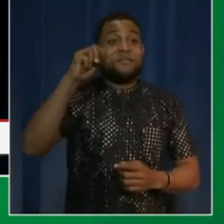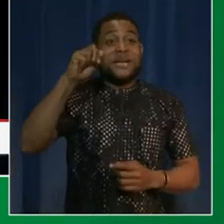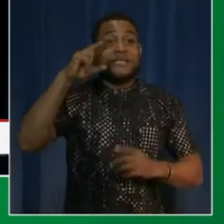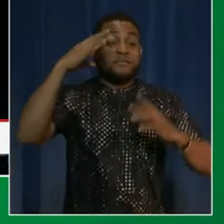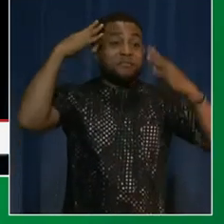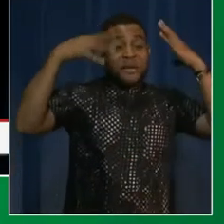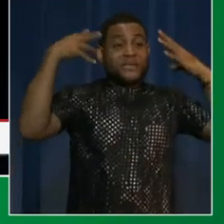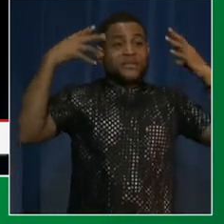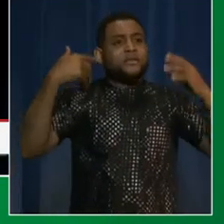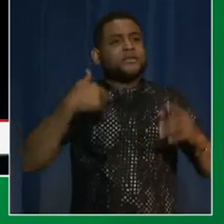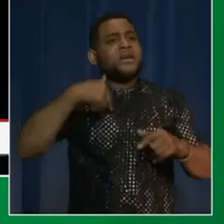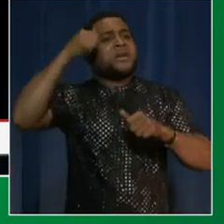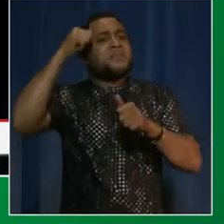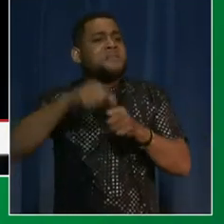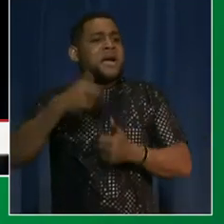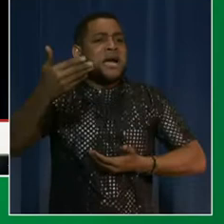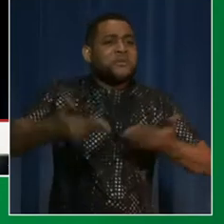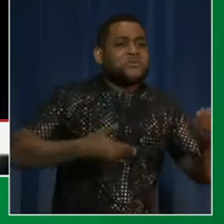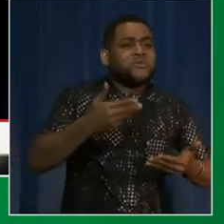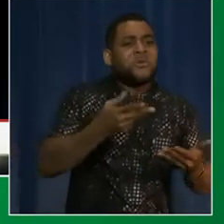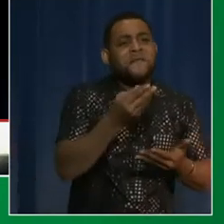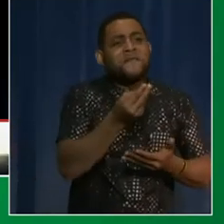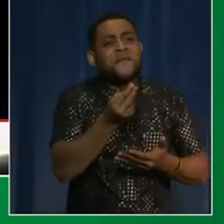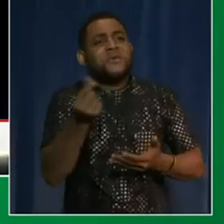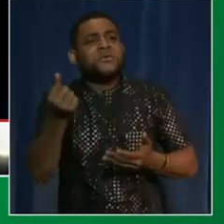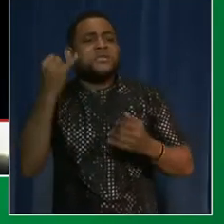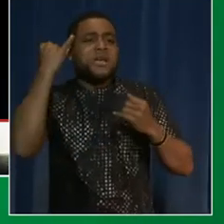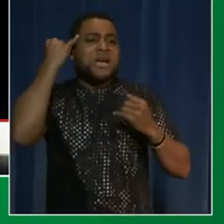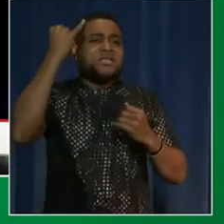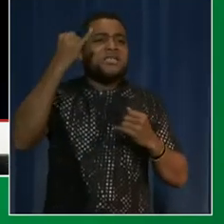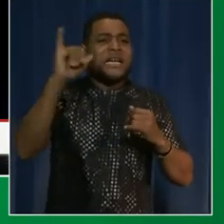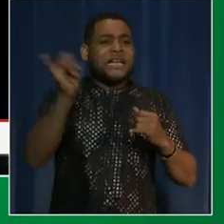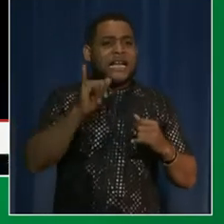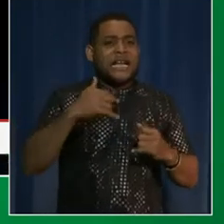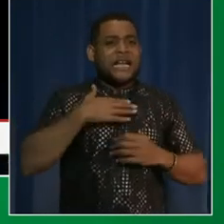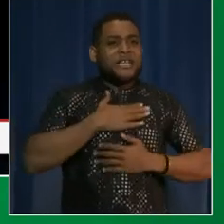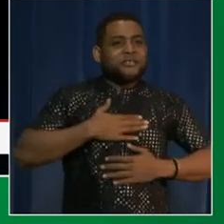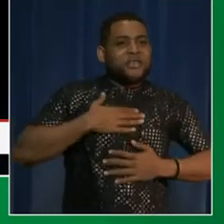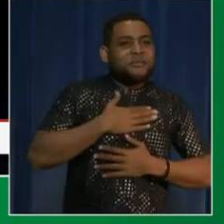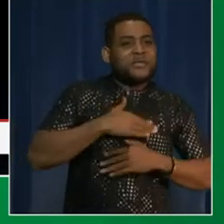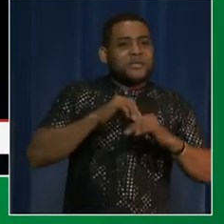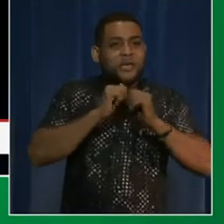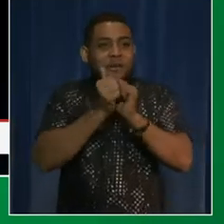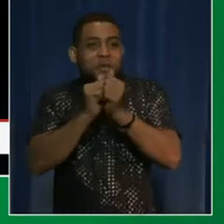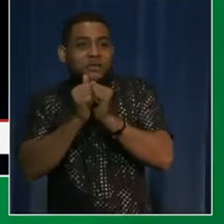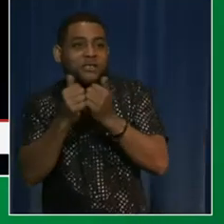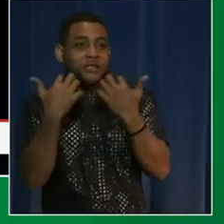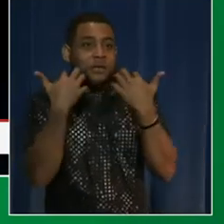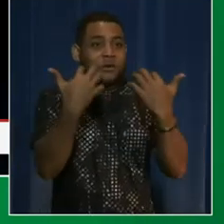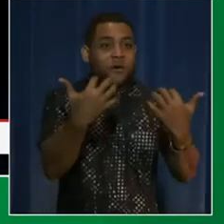ideas, like the entertainment and sports arena that went from idea